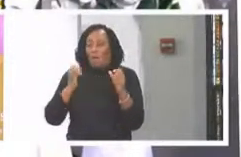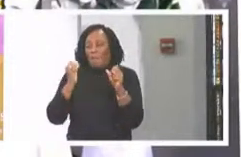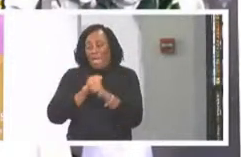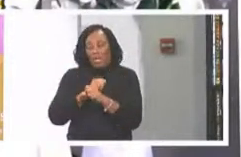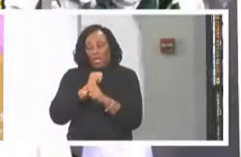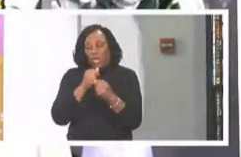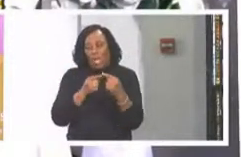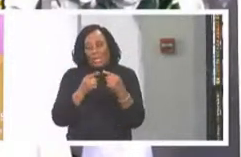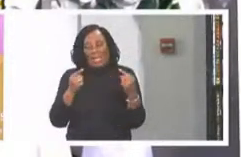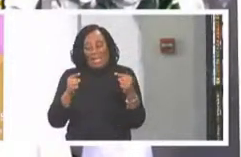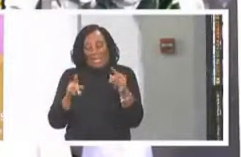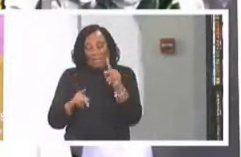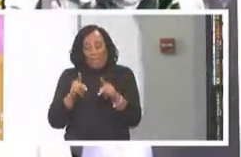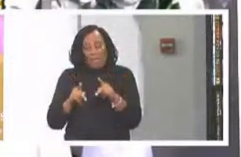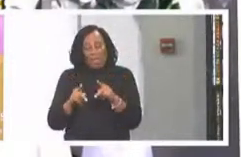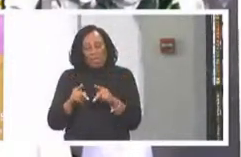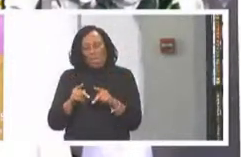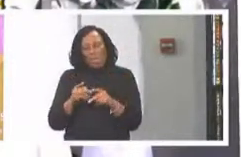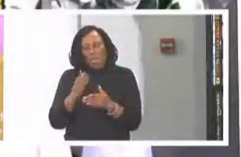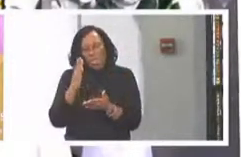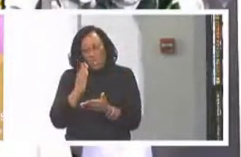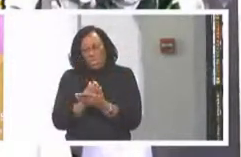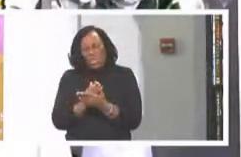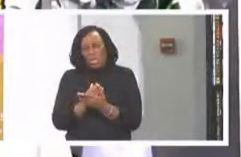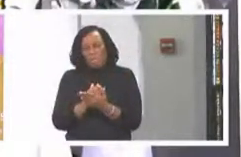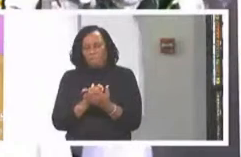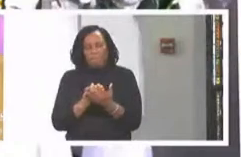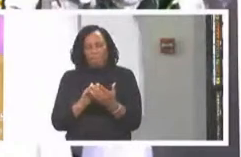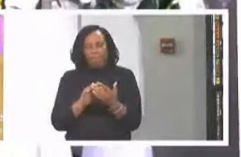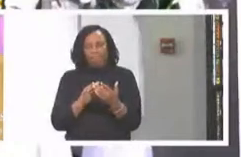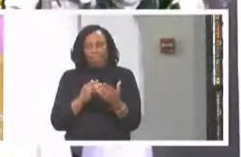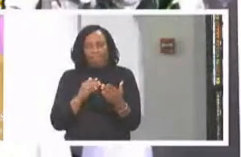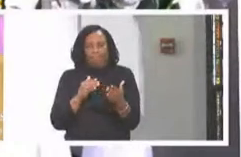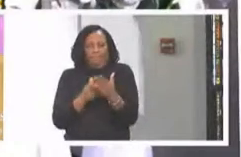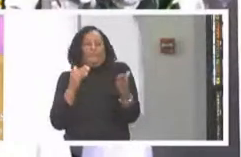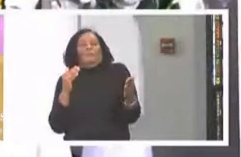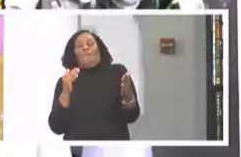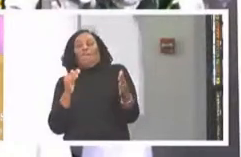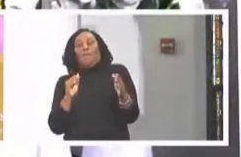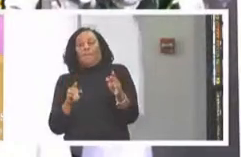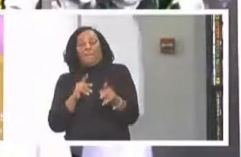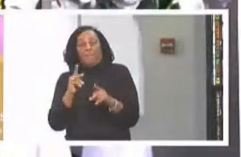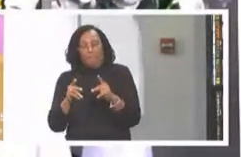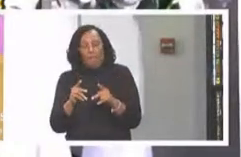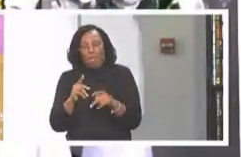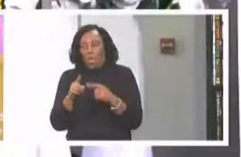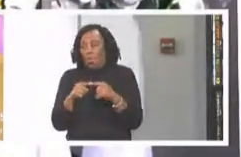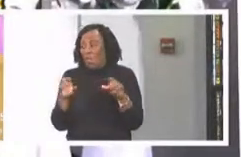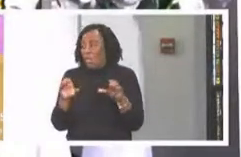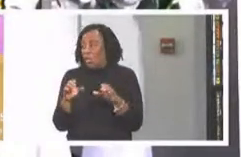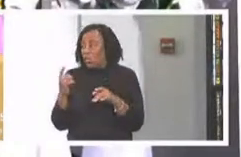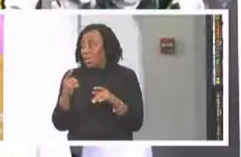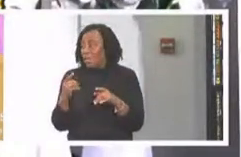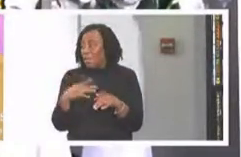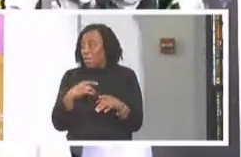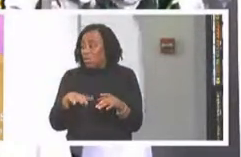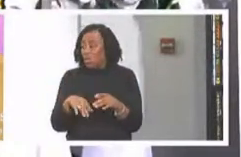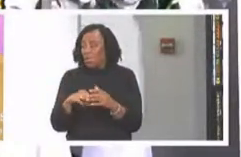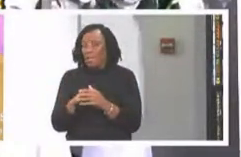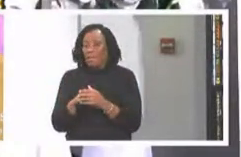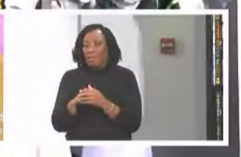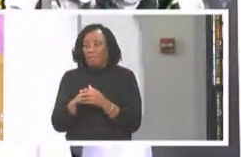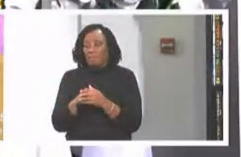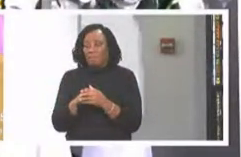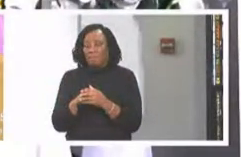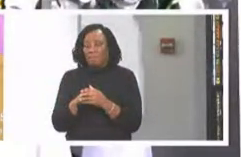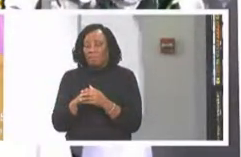people. Stop attacking people when they do something you don't like. You want to attack somebody? Attack that spirit